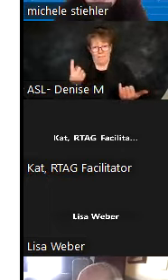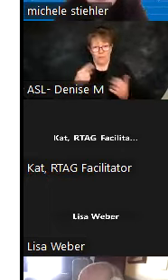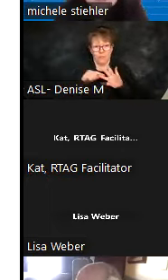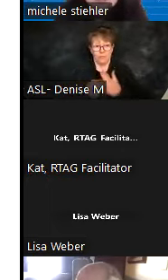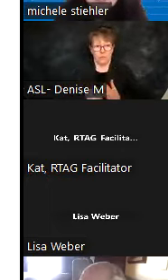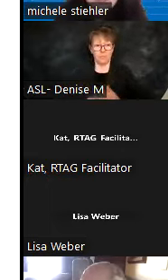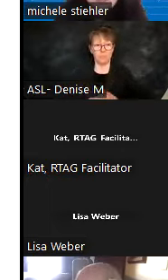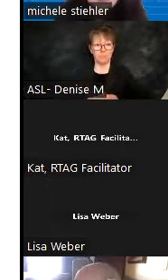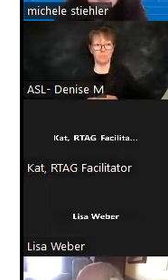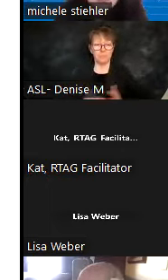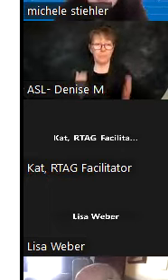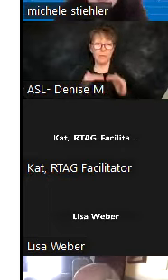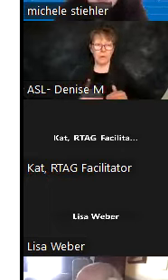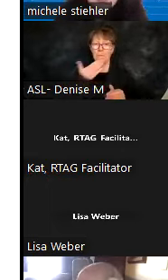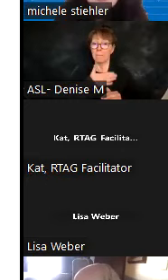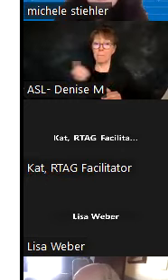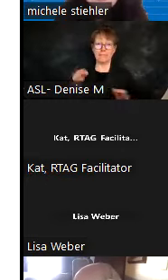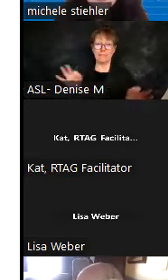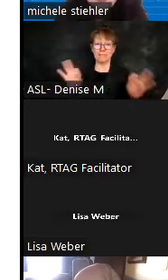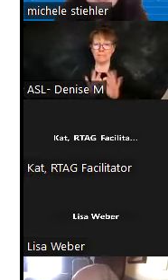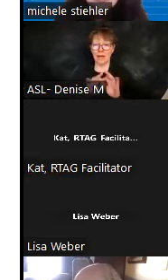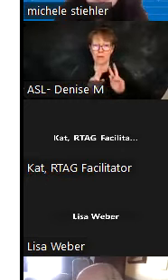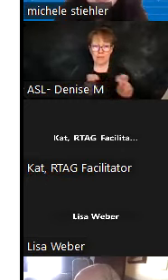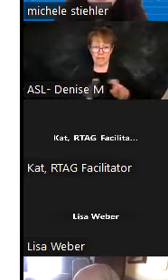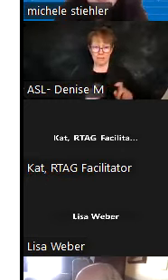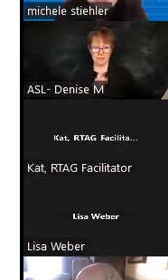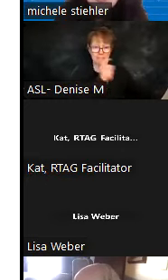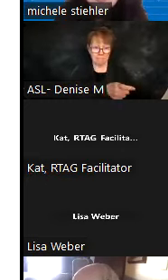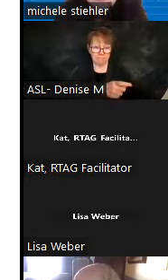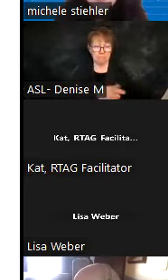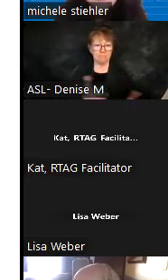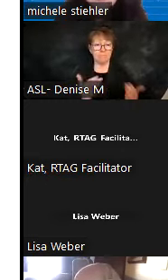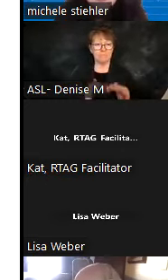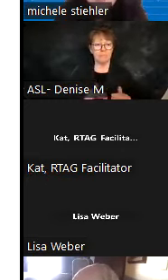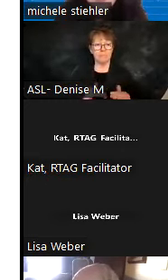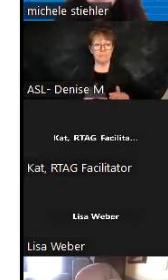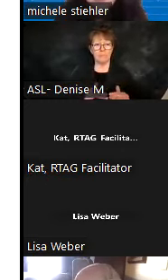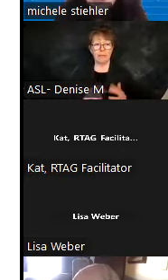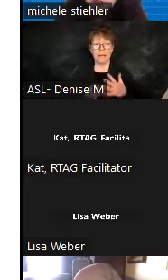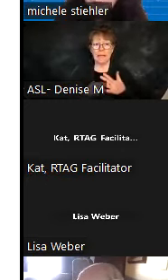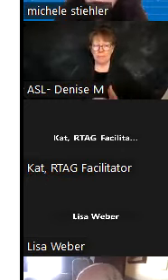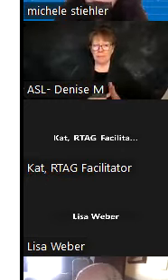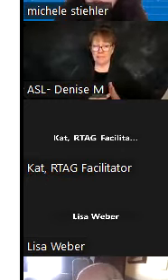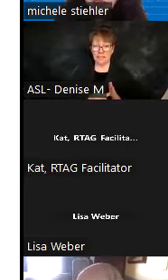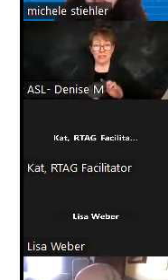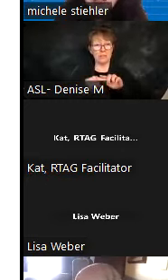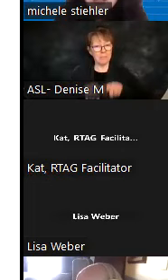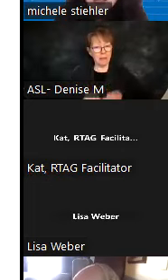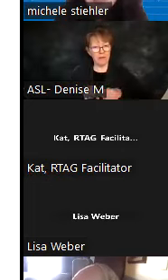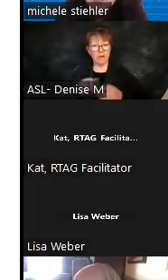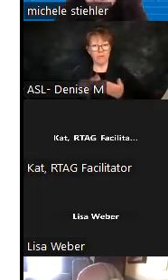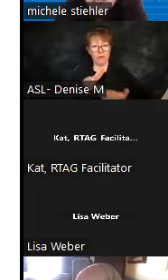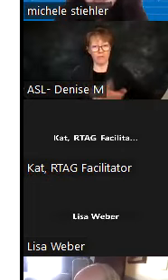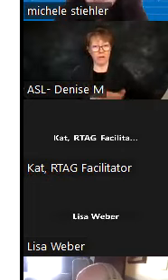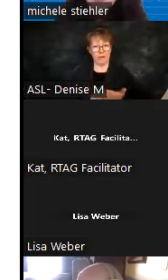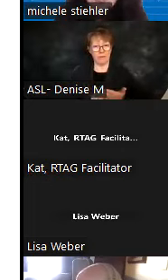best value assessment. And the implementation will be adjusted based on the contract award. As